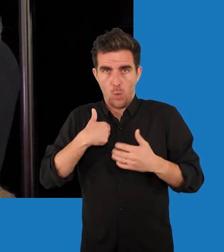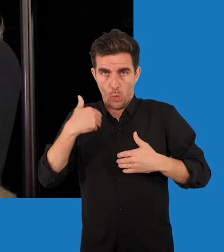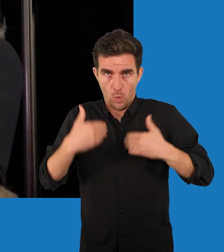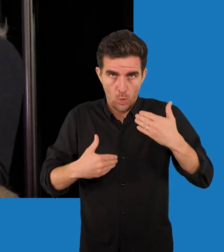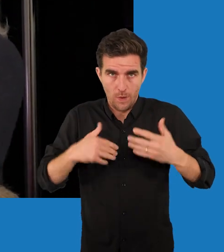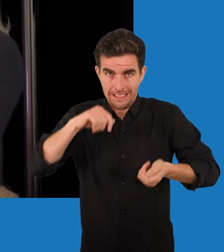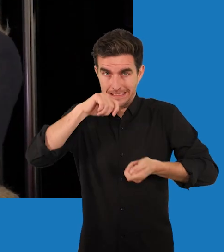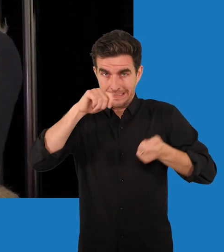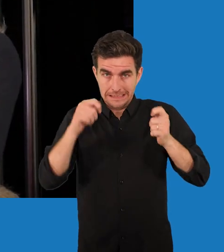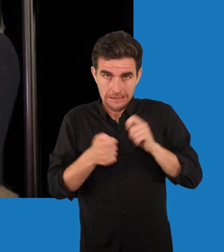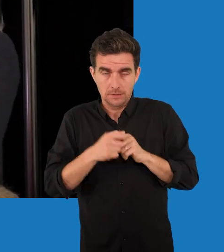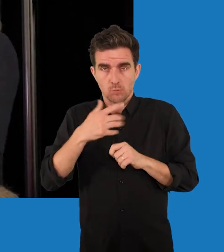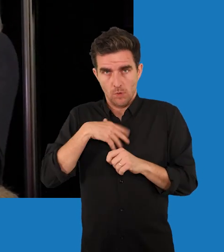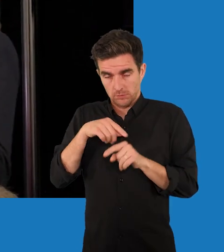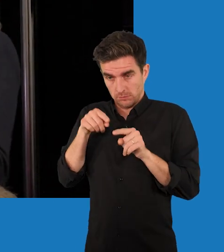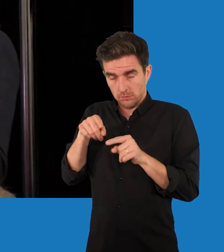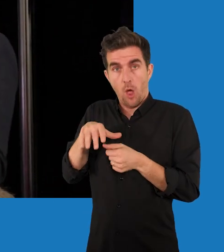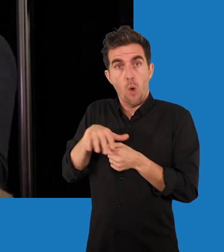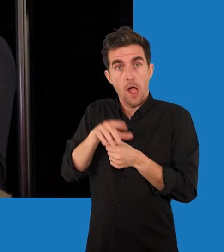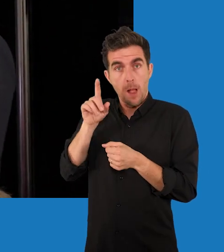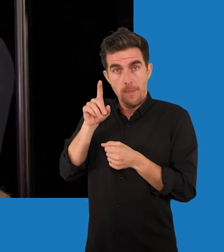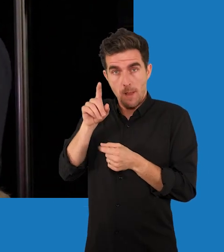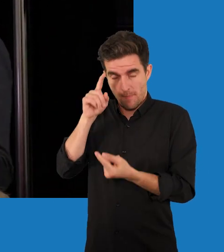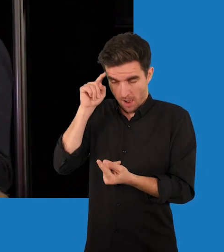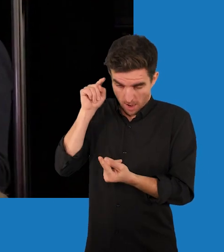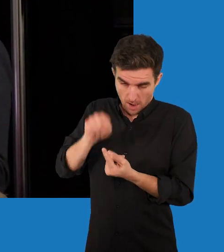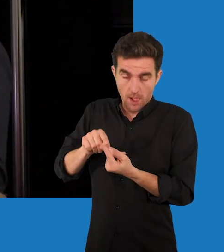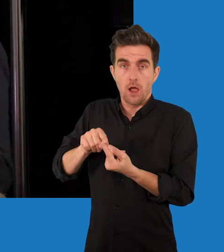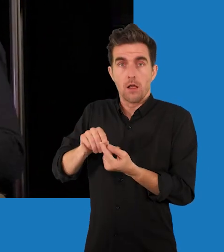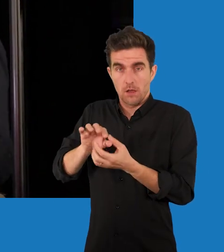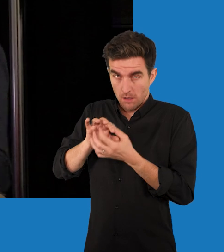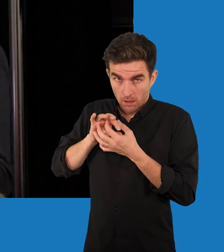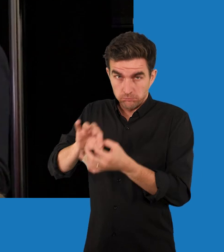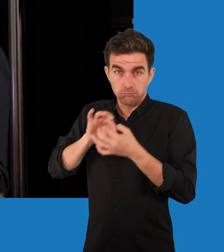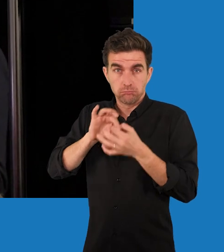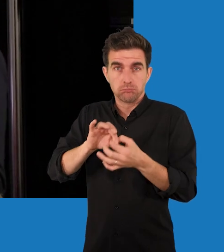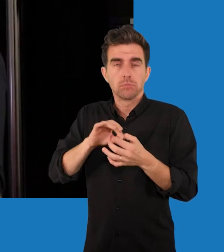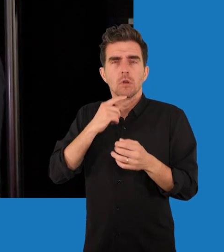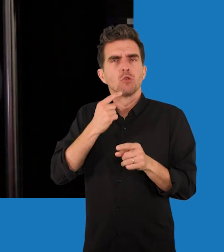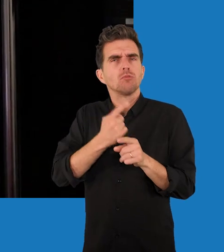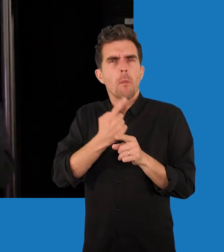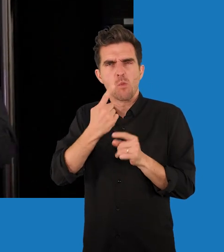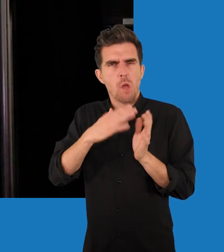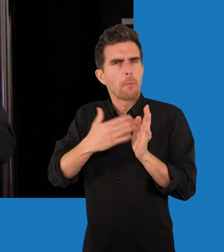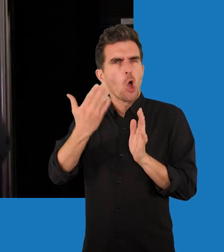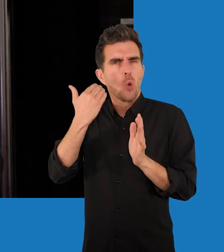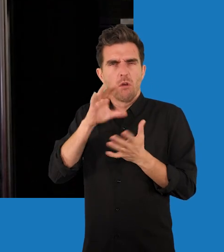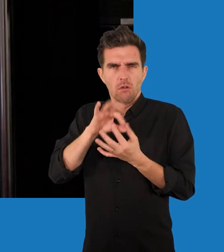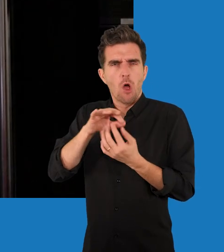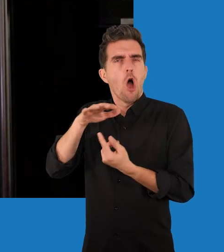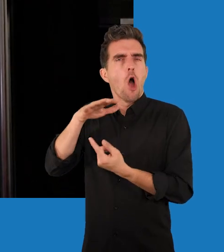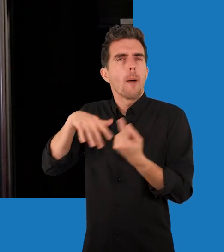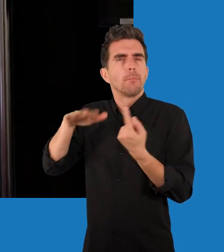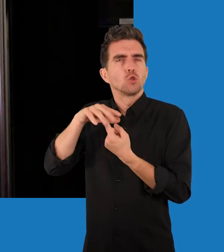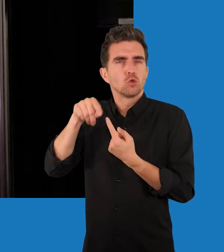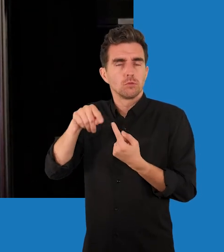but I think we still have our very local people in places building those relationships. And also I was talking a minute ago about